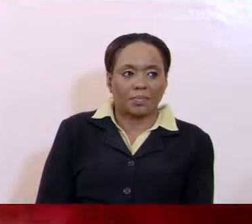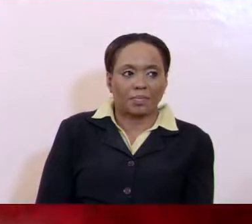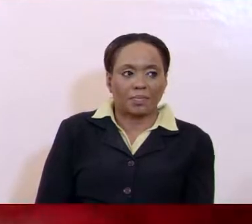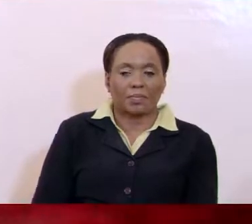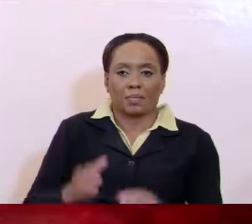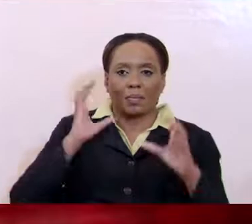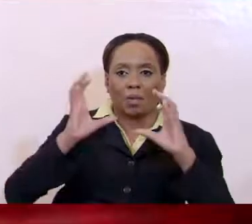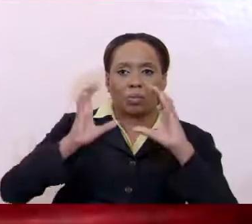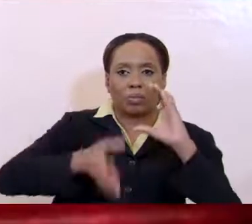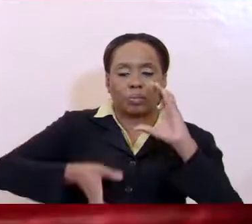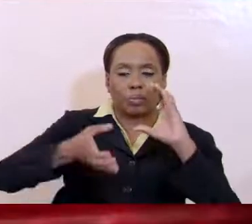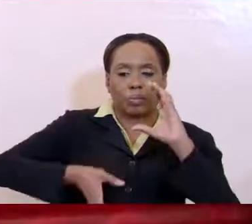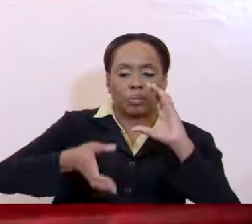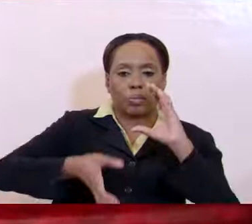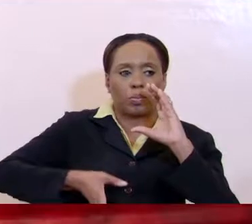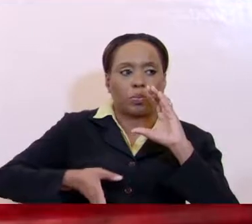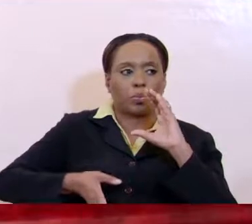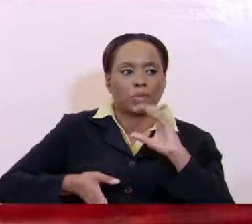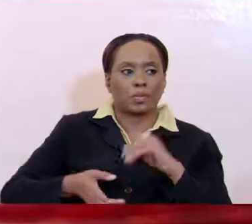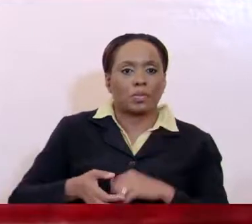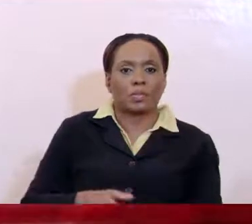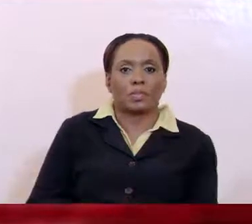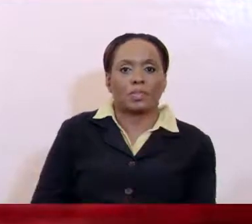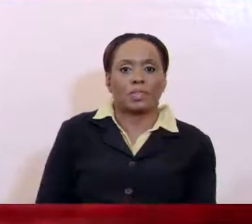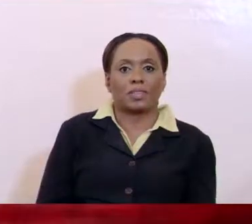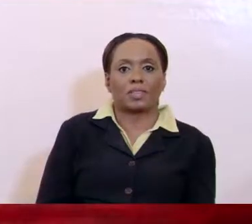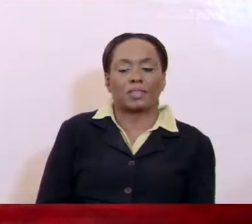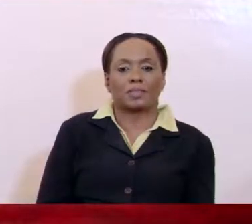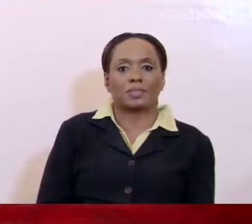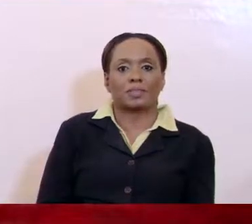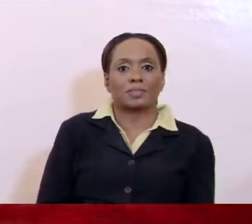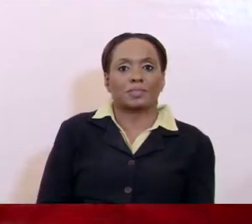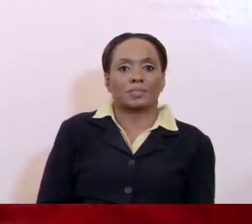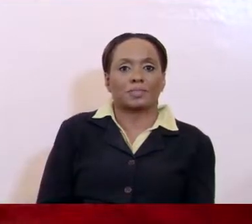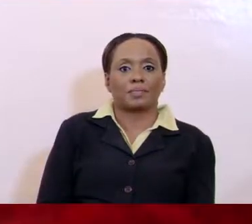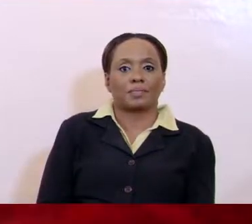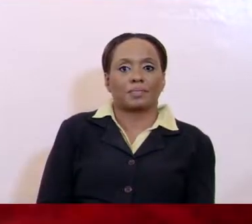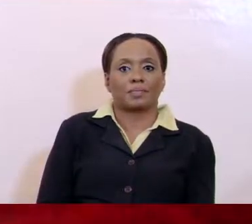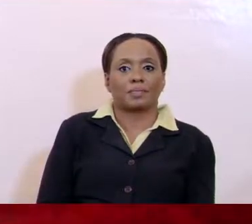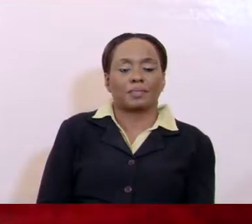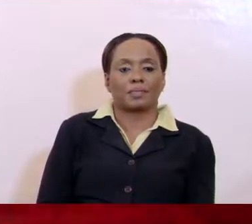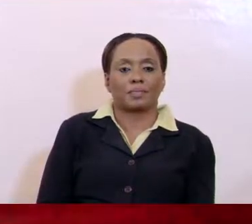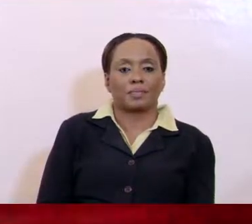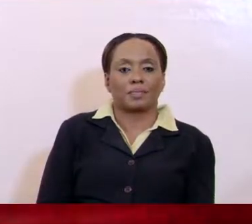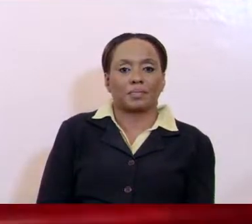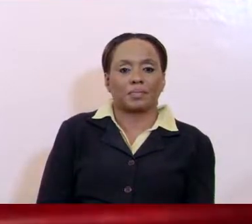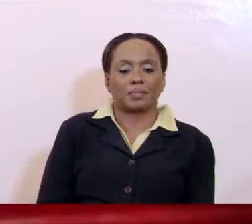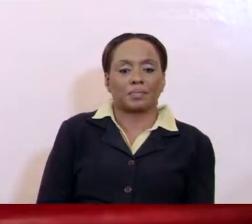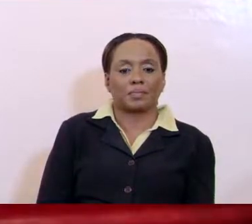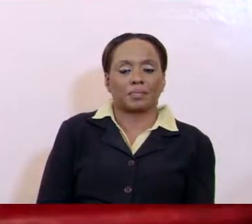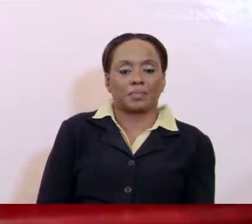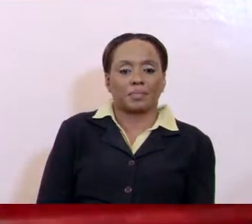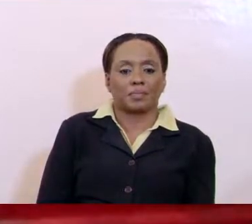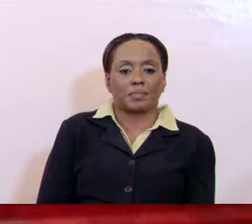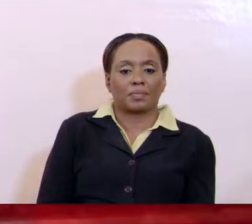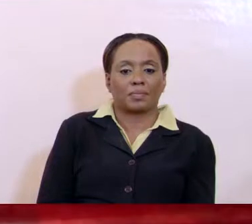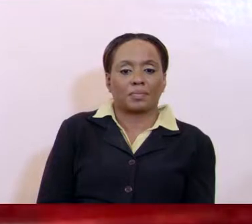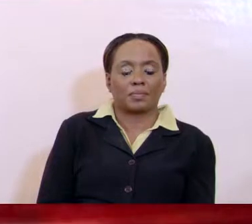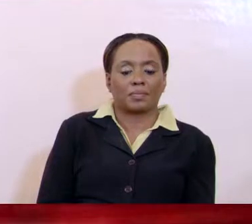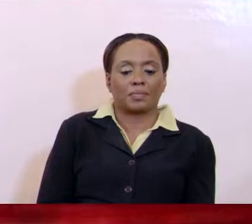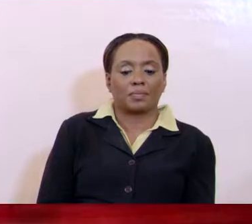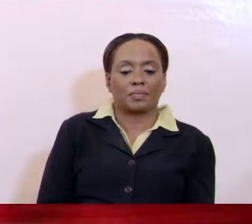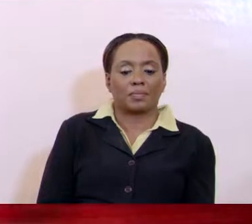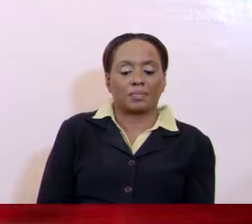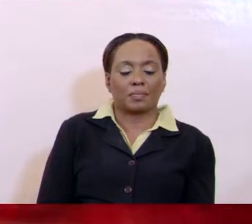Okay, I think I'm freezing again. Mr. Best. Dr. Best, can you Mr. speak Goddard, to sorry. the